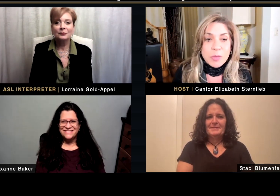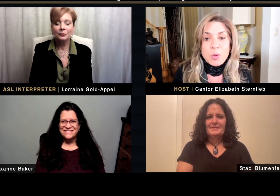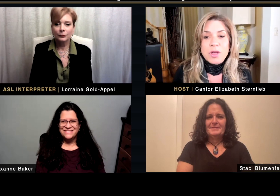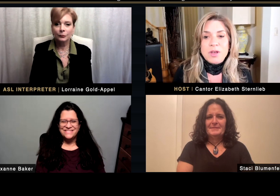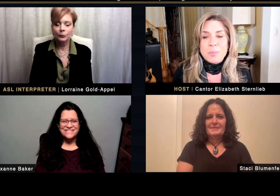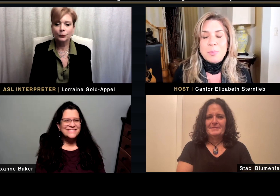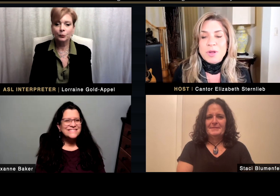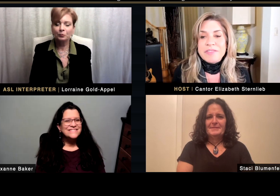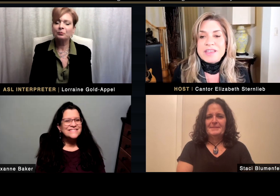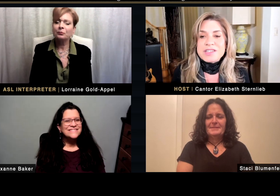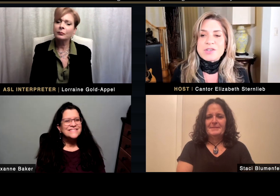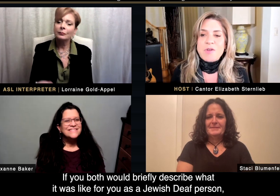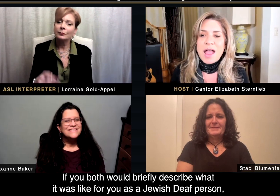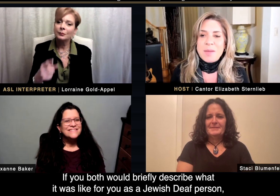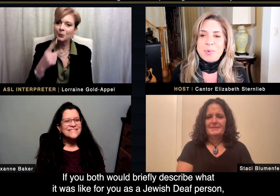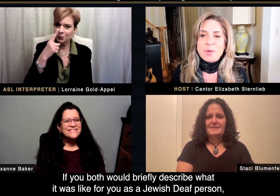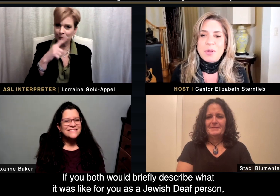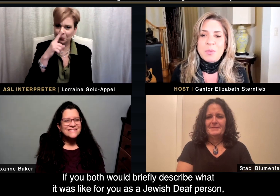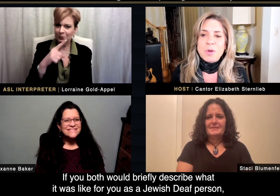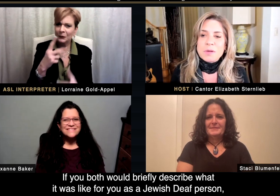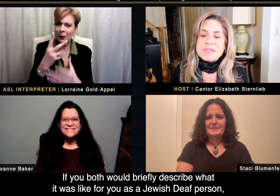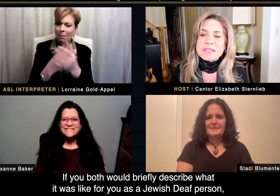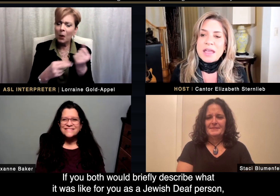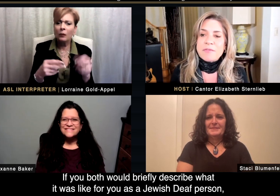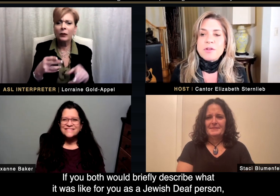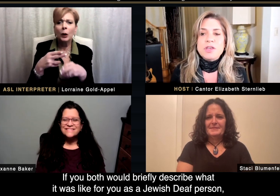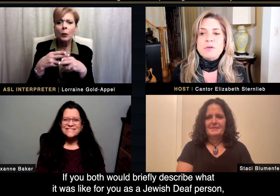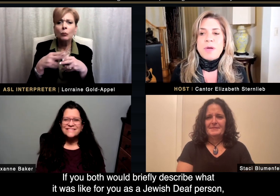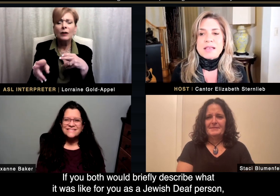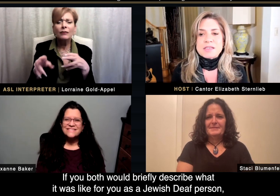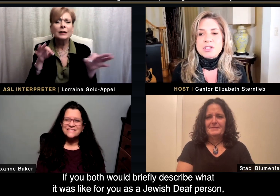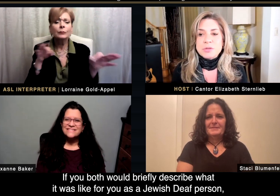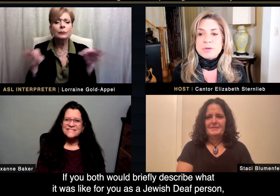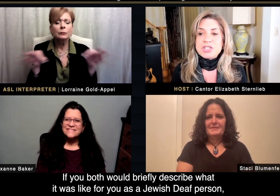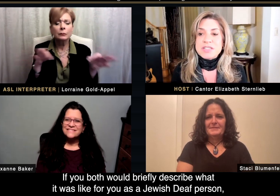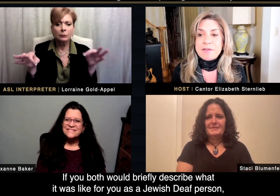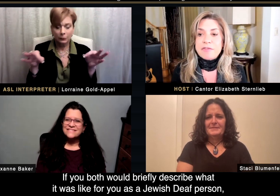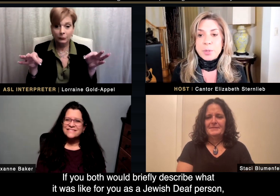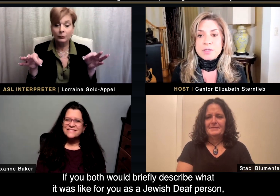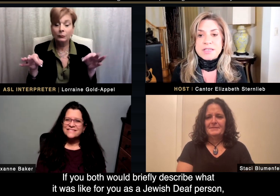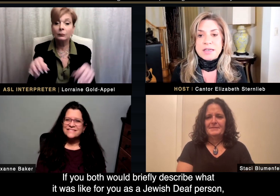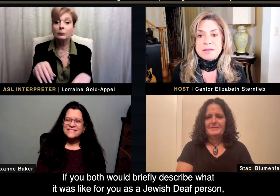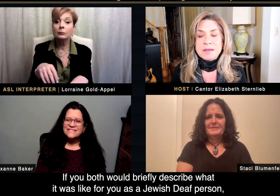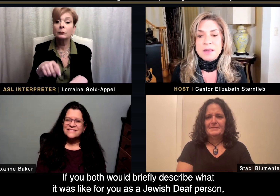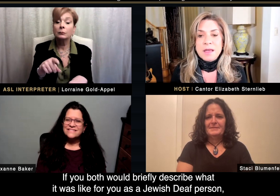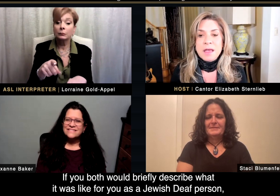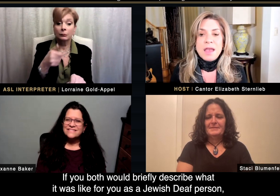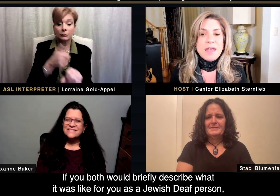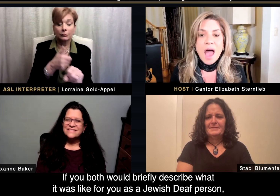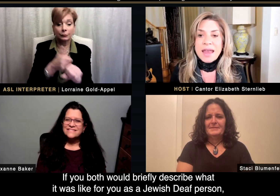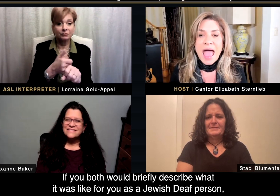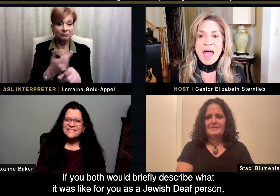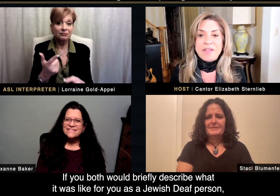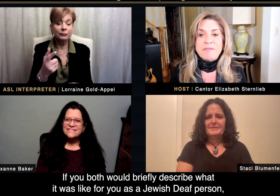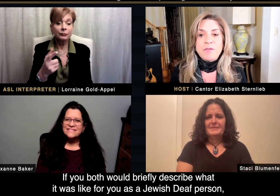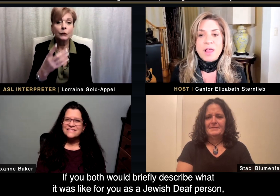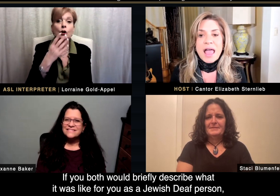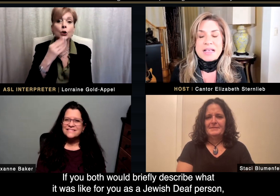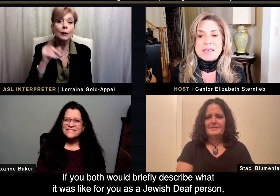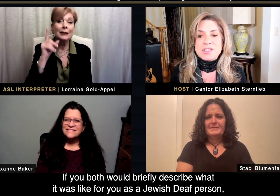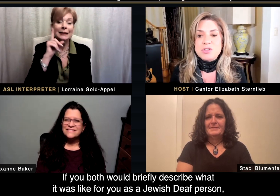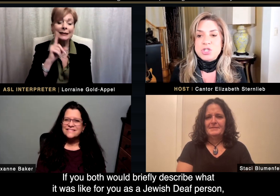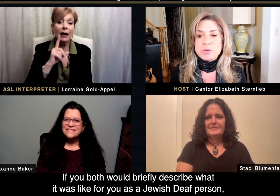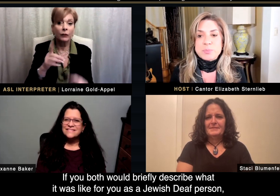If you both would briefly describe what it was like for you as a Jewish deaf person, not having